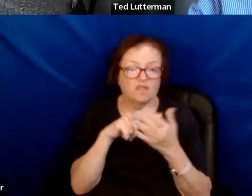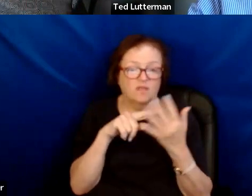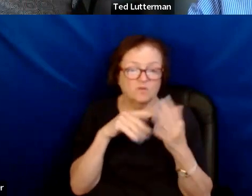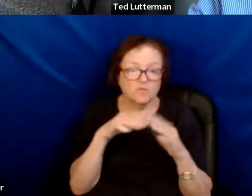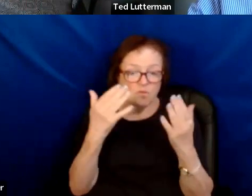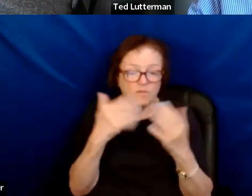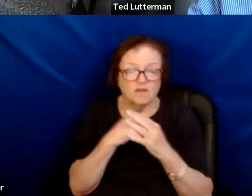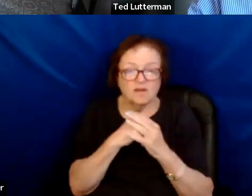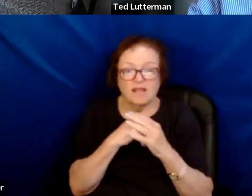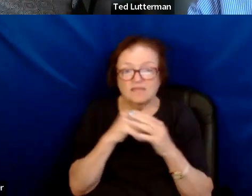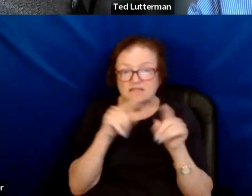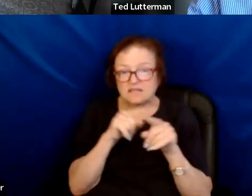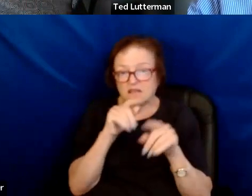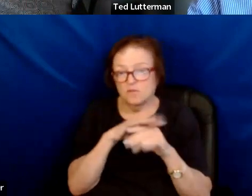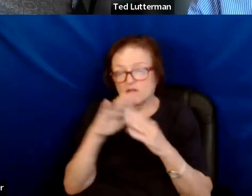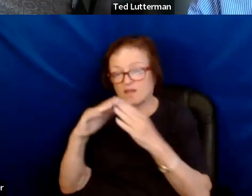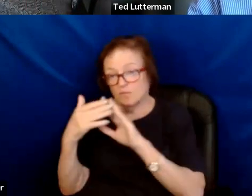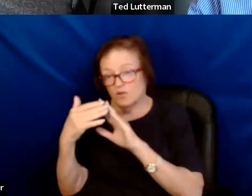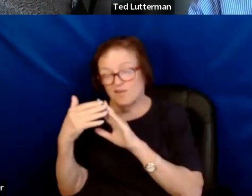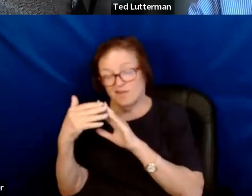the community side.